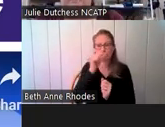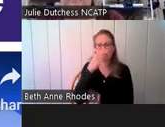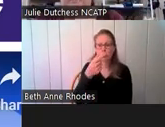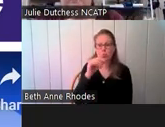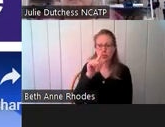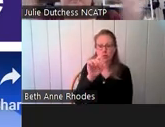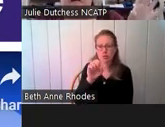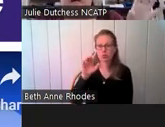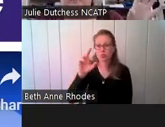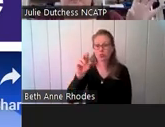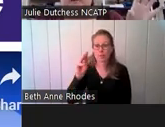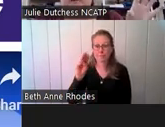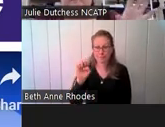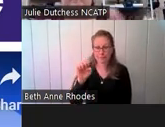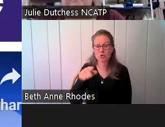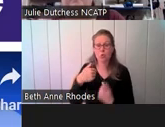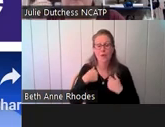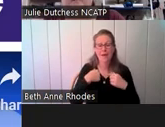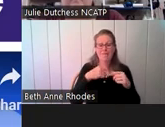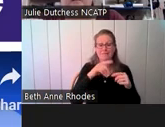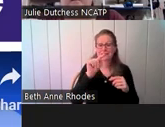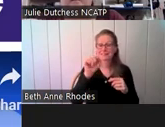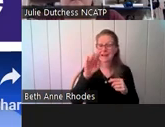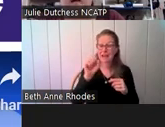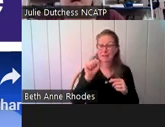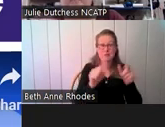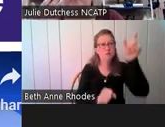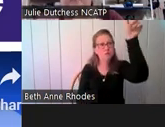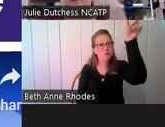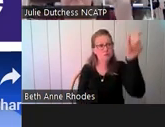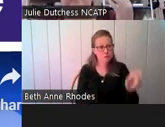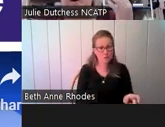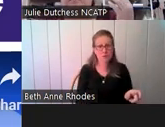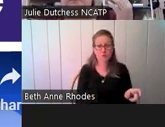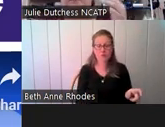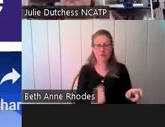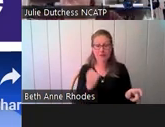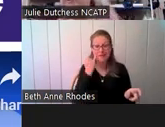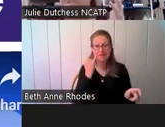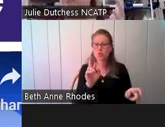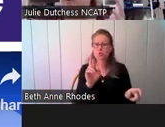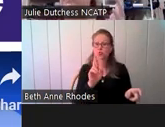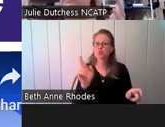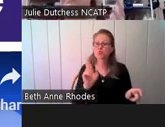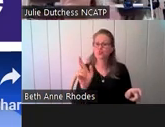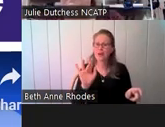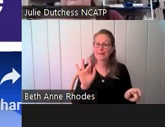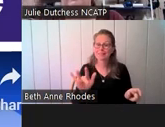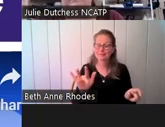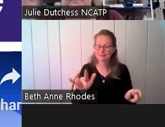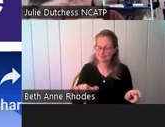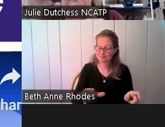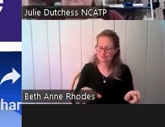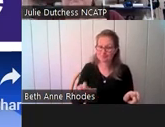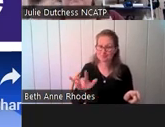Chrome and you have your tabs up there, if you right click on a tab, it'll bring up some options and you can create groups. And then